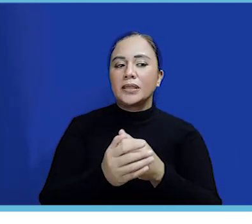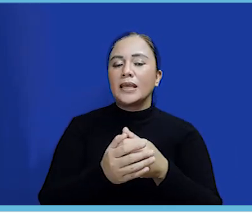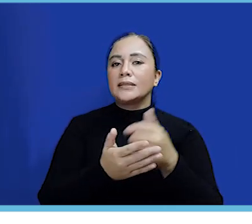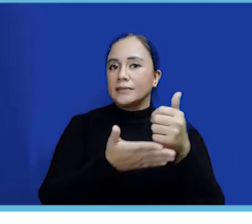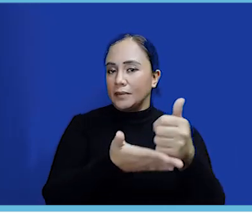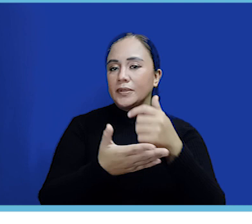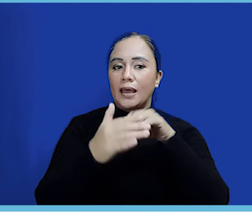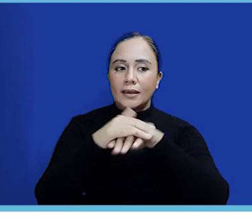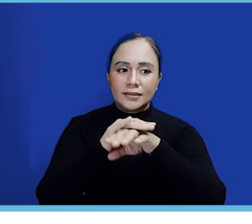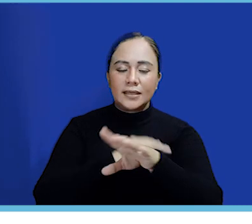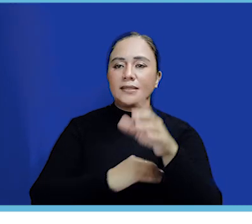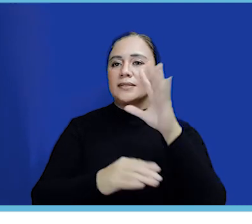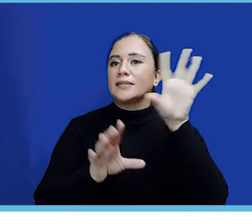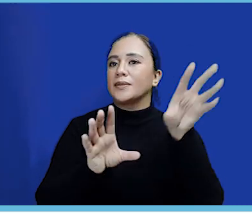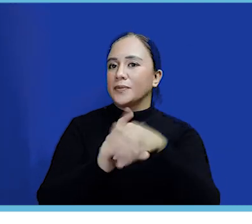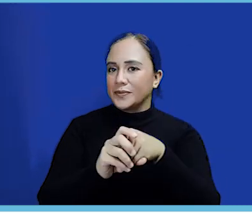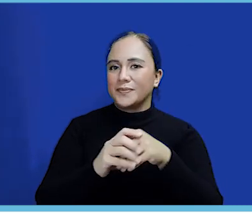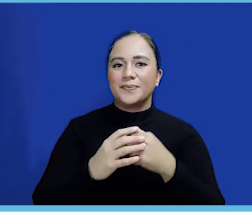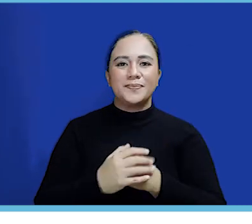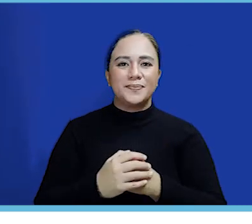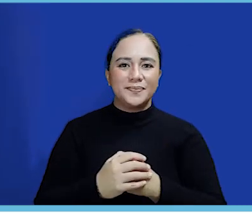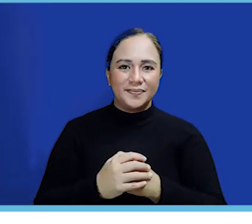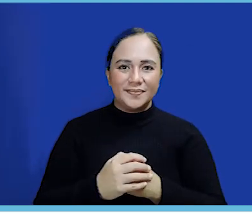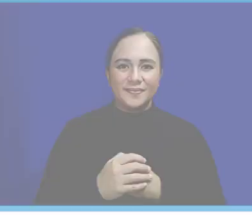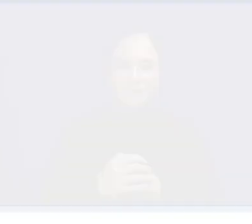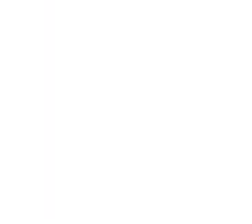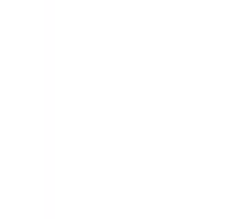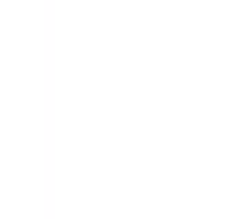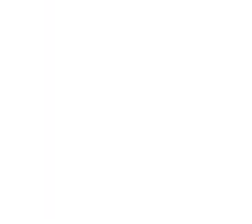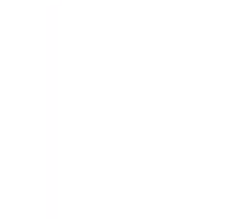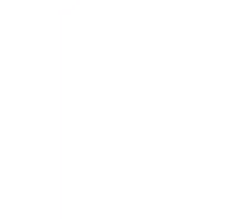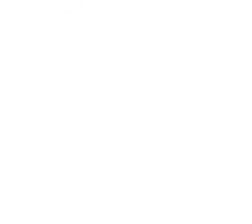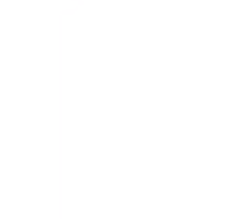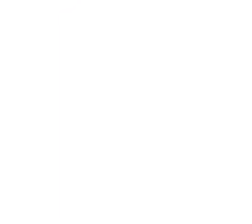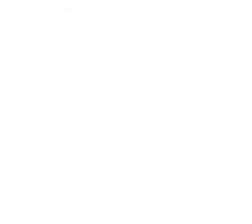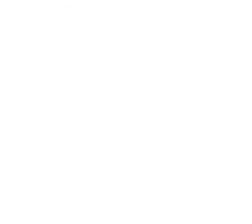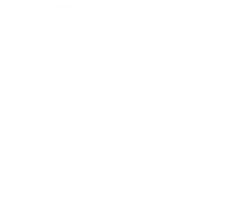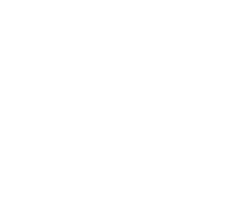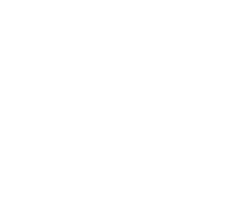of facilitating access and inclusion.